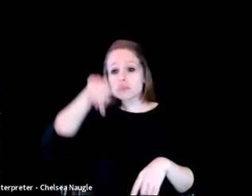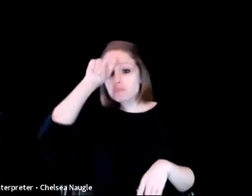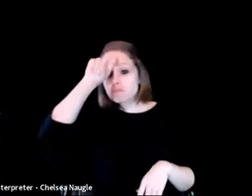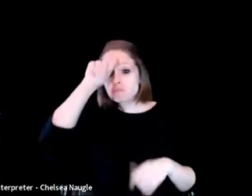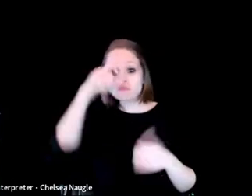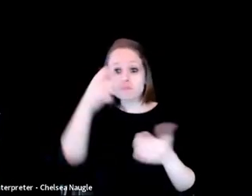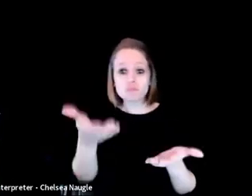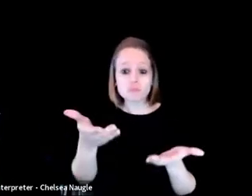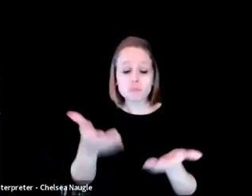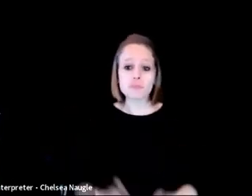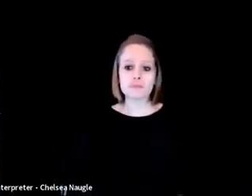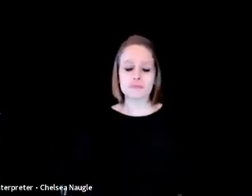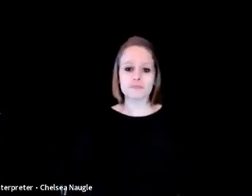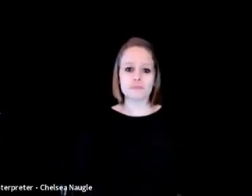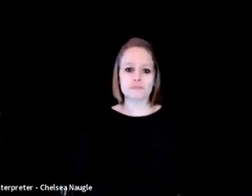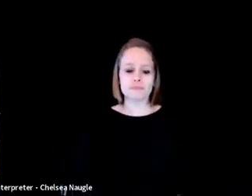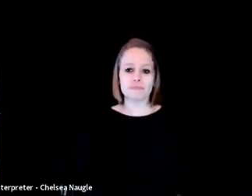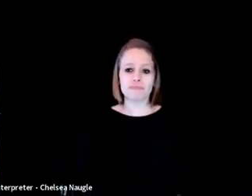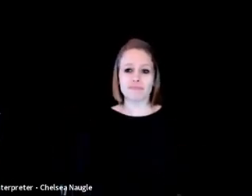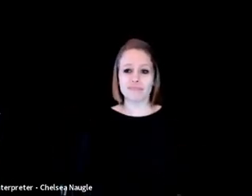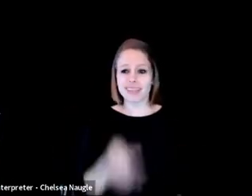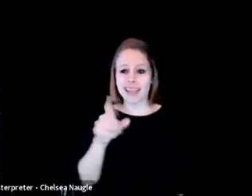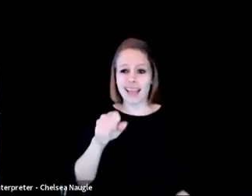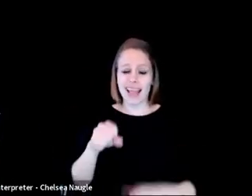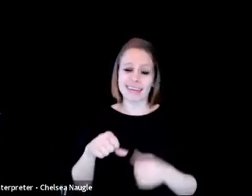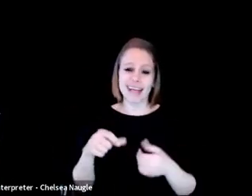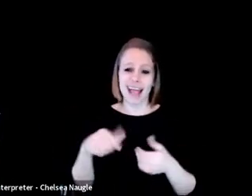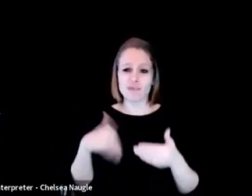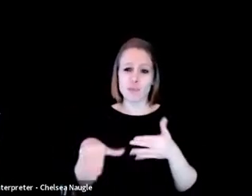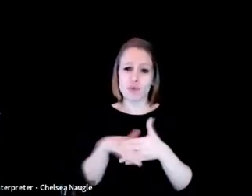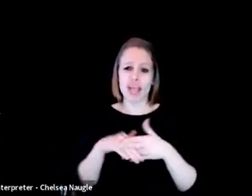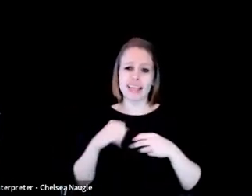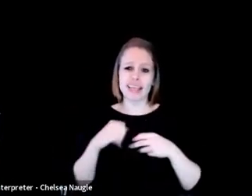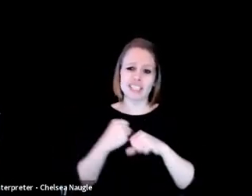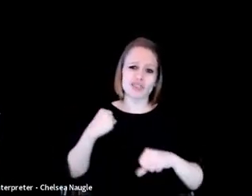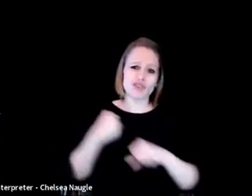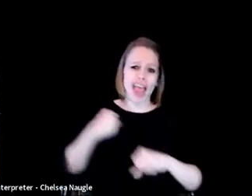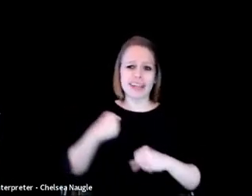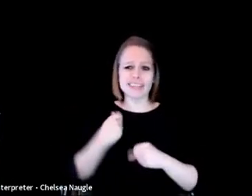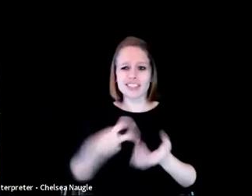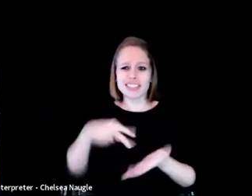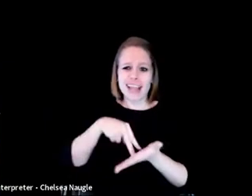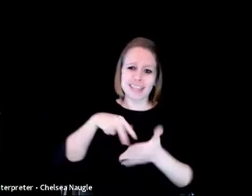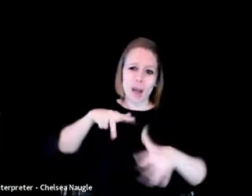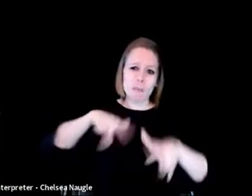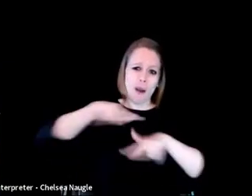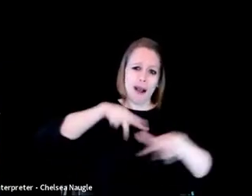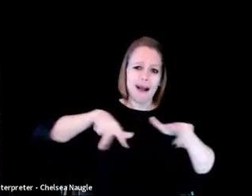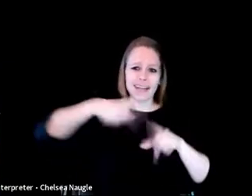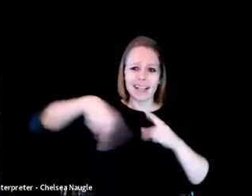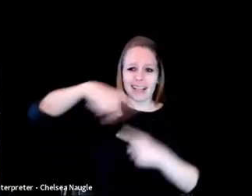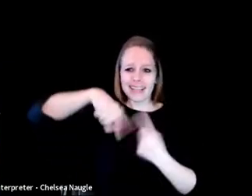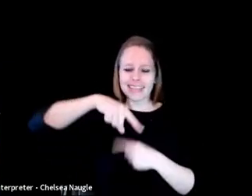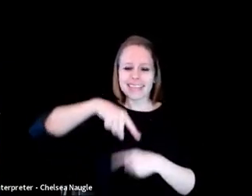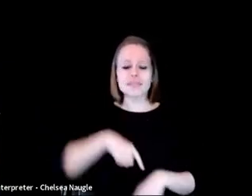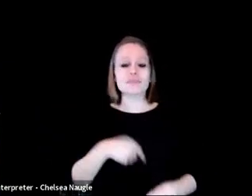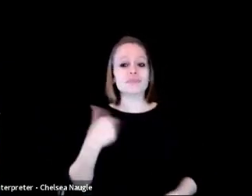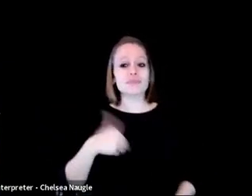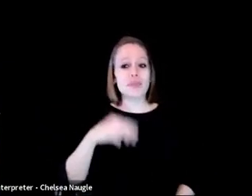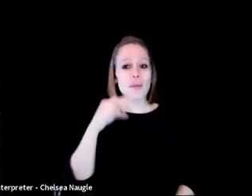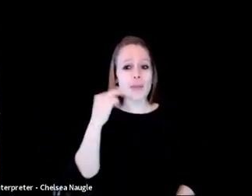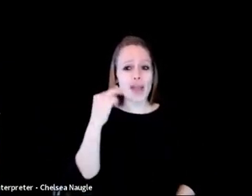And let everybody can stretch if they want. Stand up and walk around. So this is Marilyn speaking.